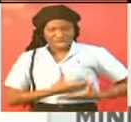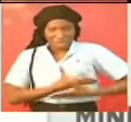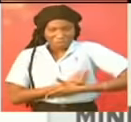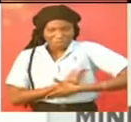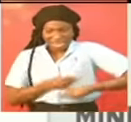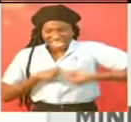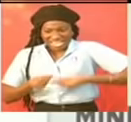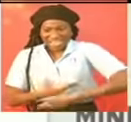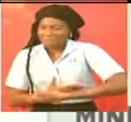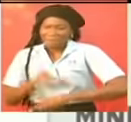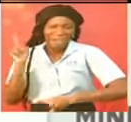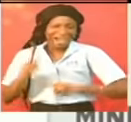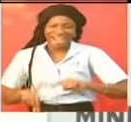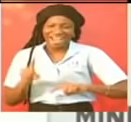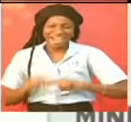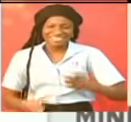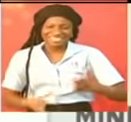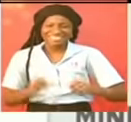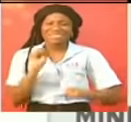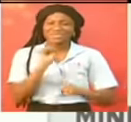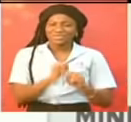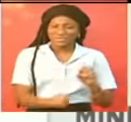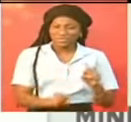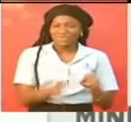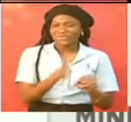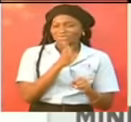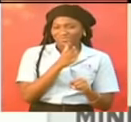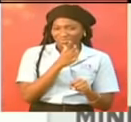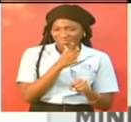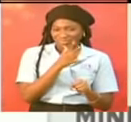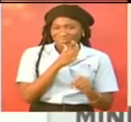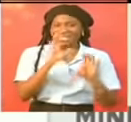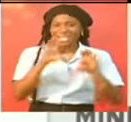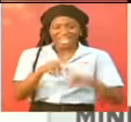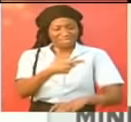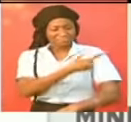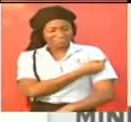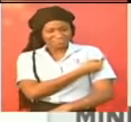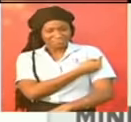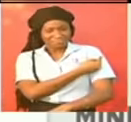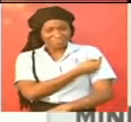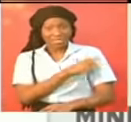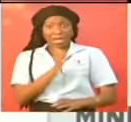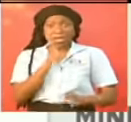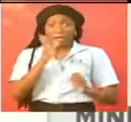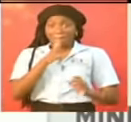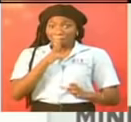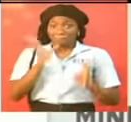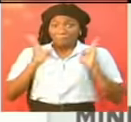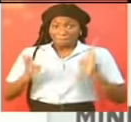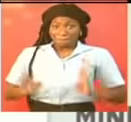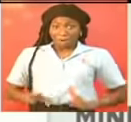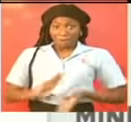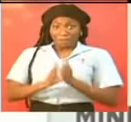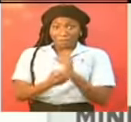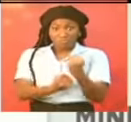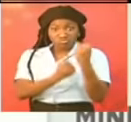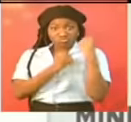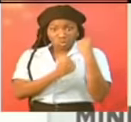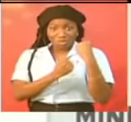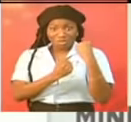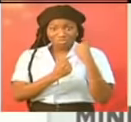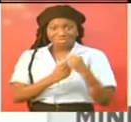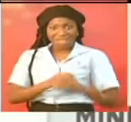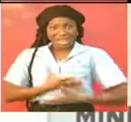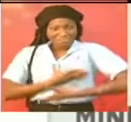in the breast milk and actually gives that baby another level of protection because, as you know, children below the age of 18